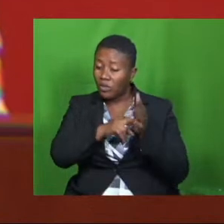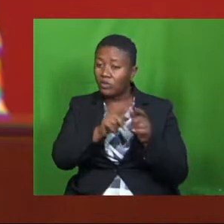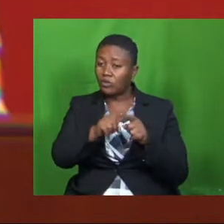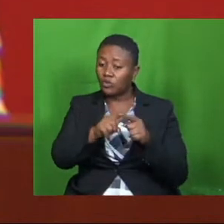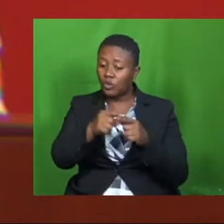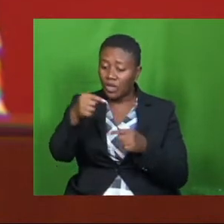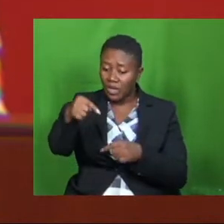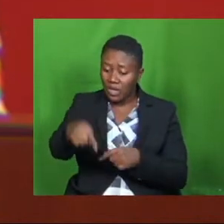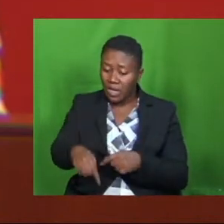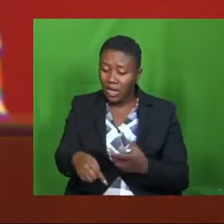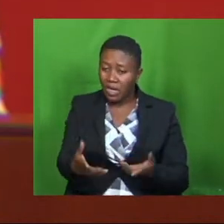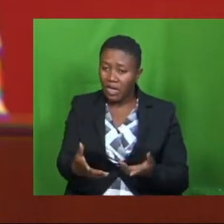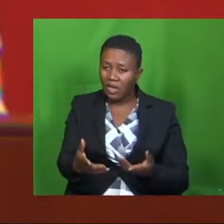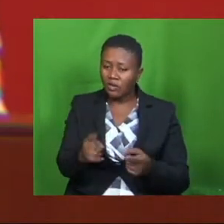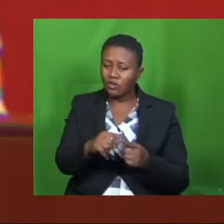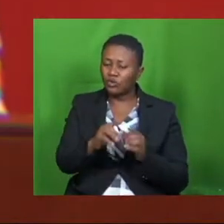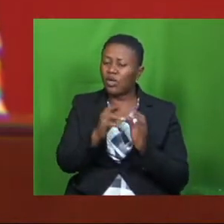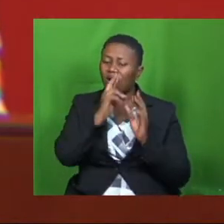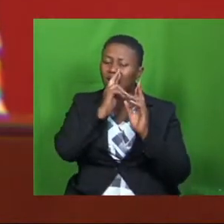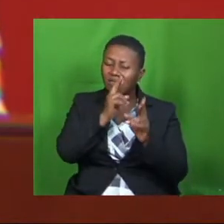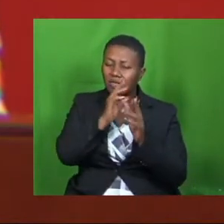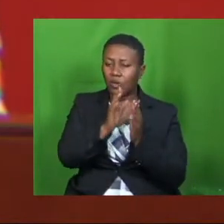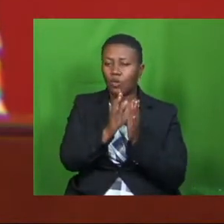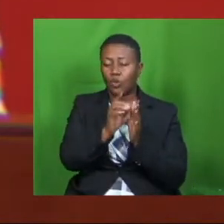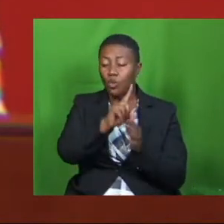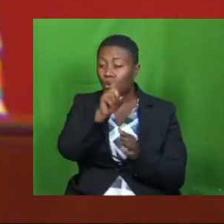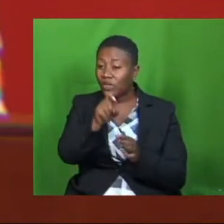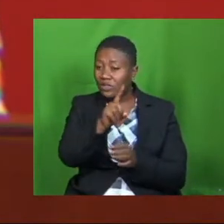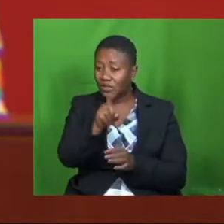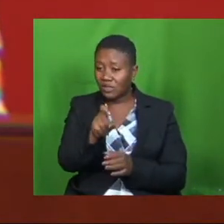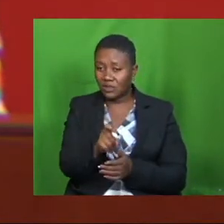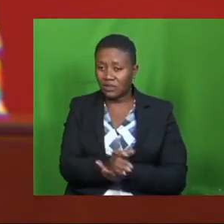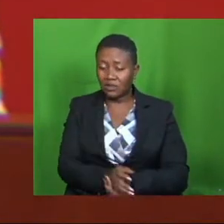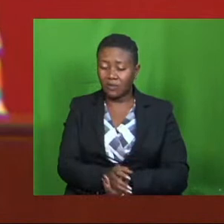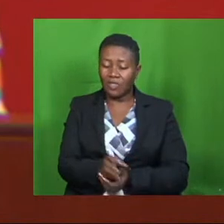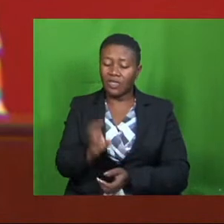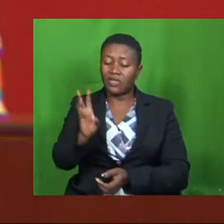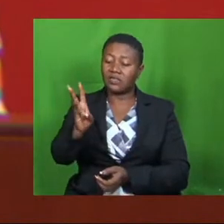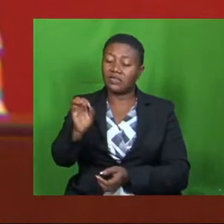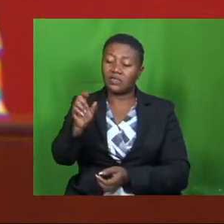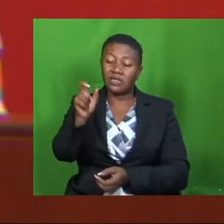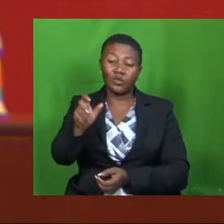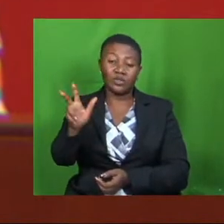down. What can you say? What value can you add? Just sit down and don't waste our time.